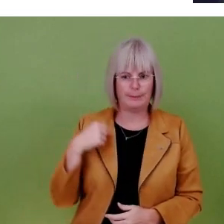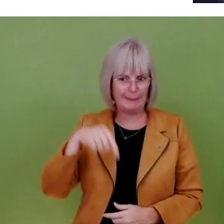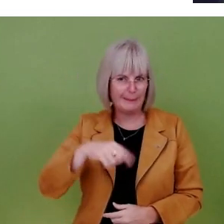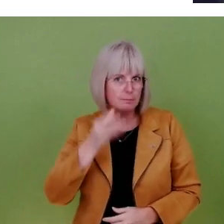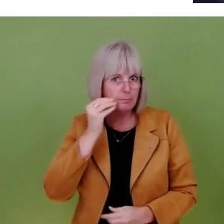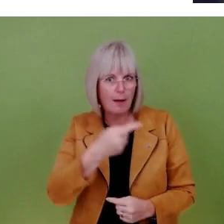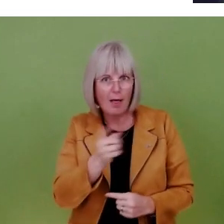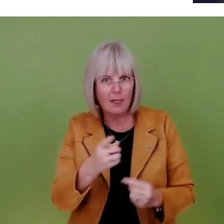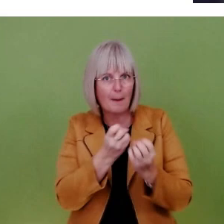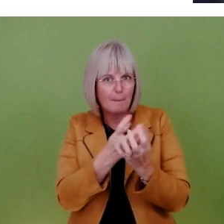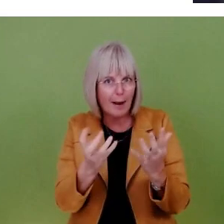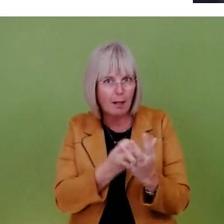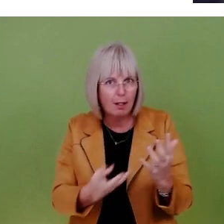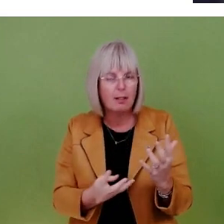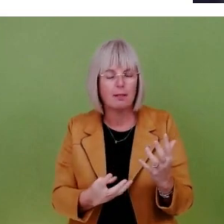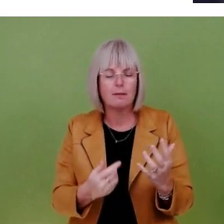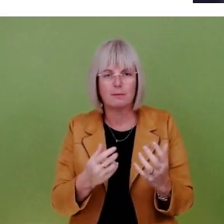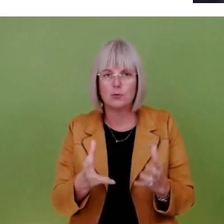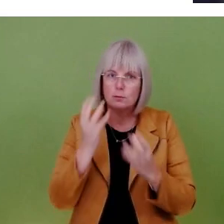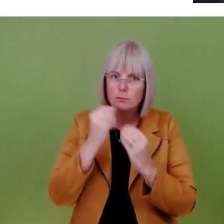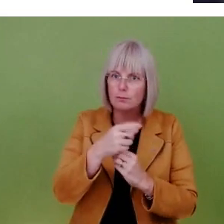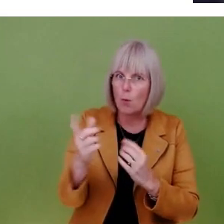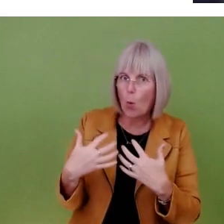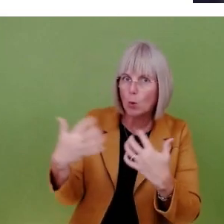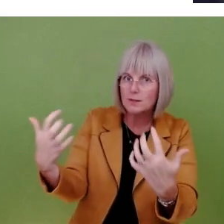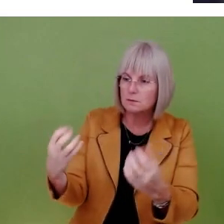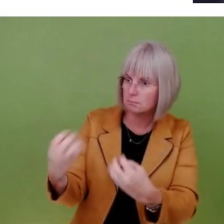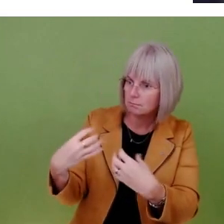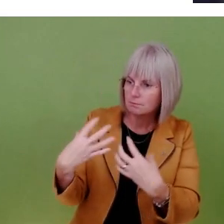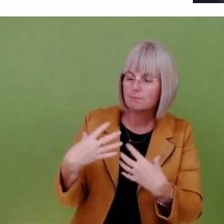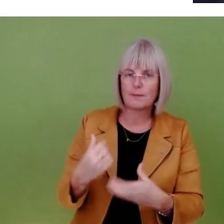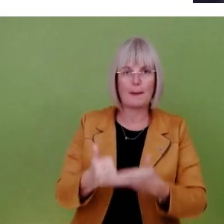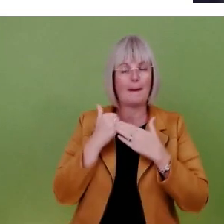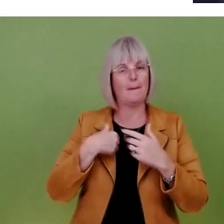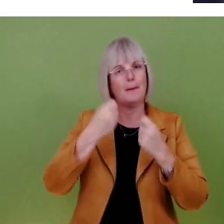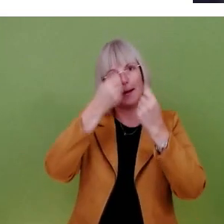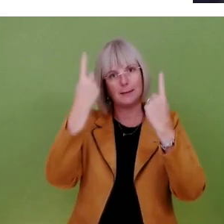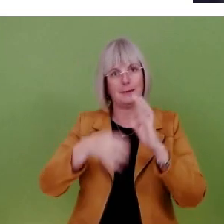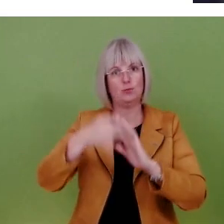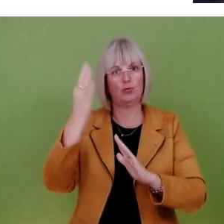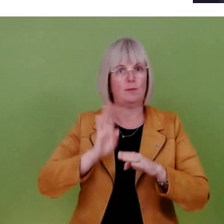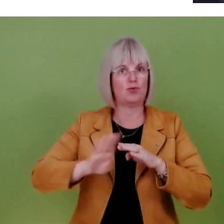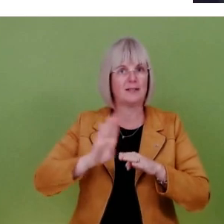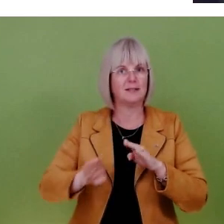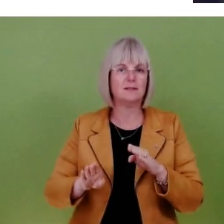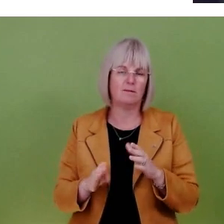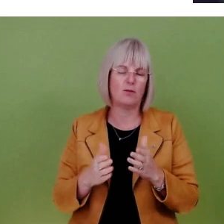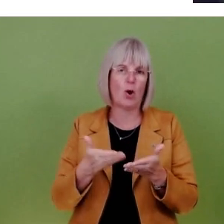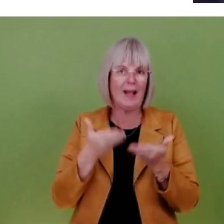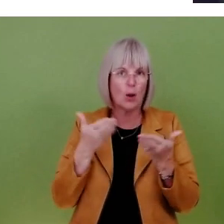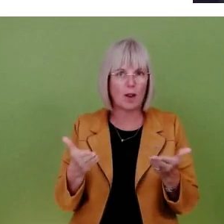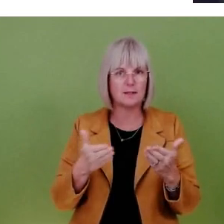well, to help us with ideas for improving our practice in terms of equality, diversity and inclusion, as it's very much